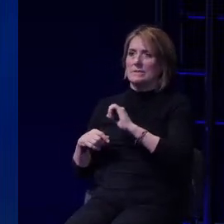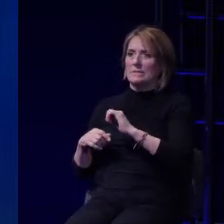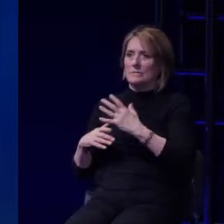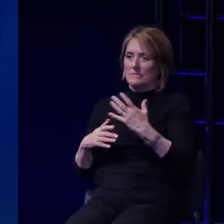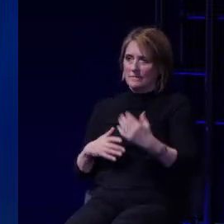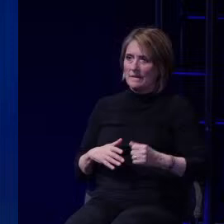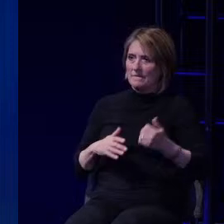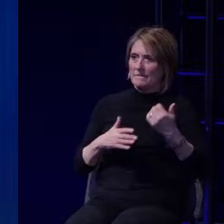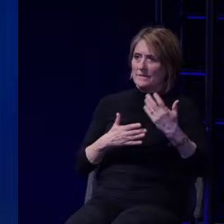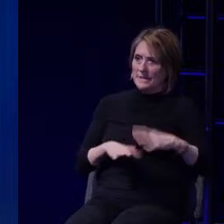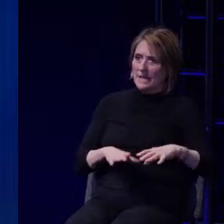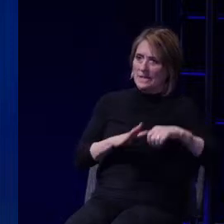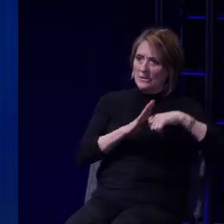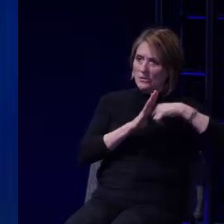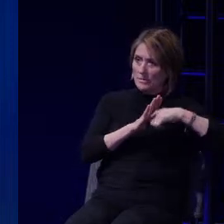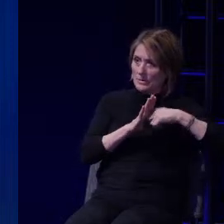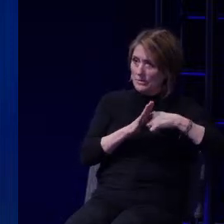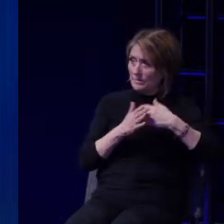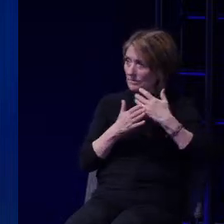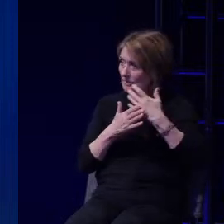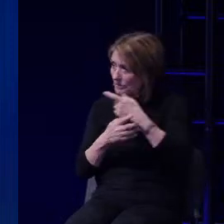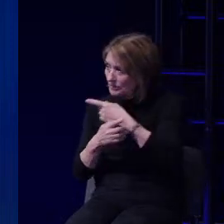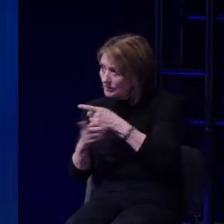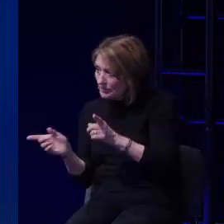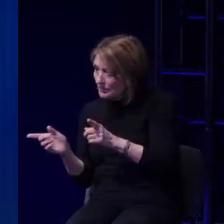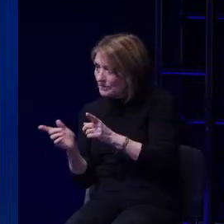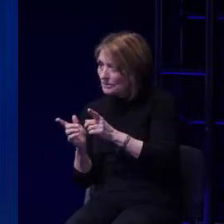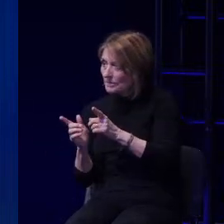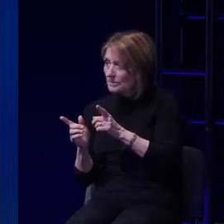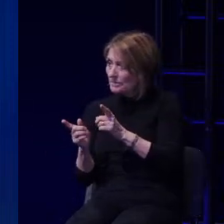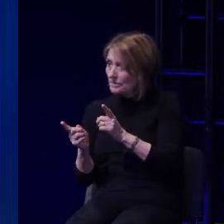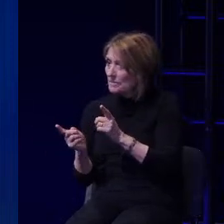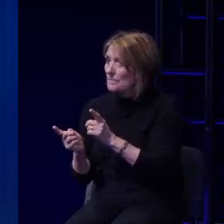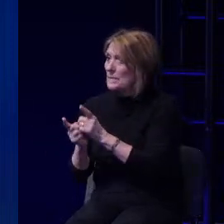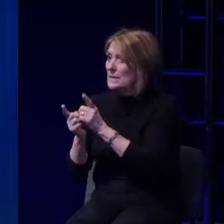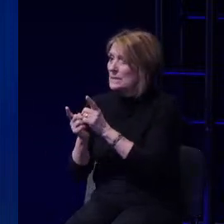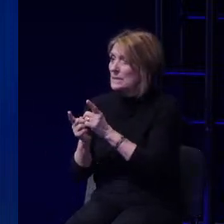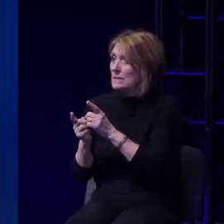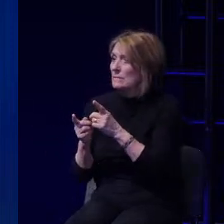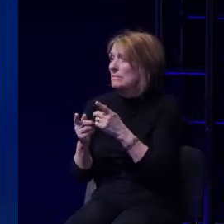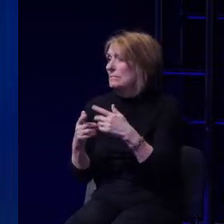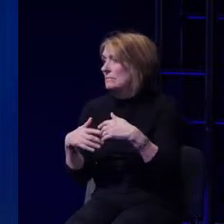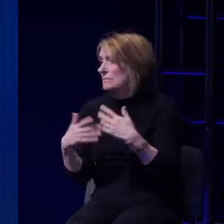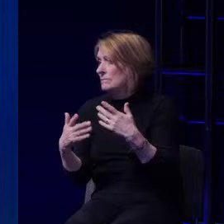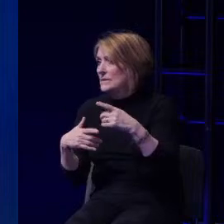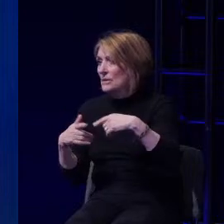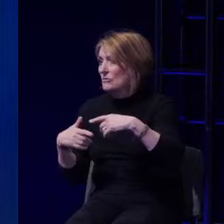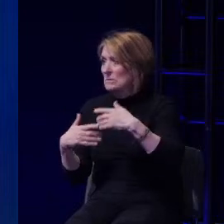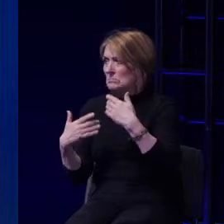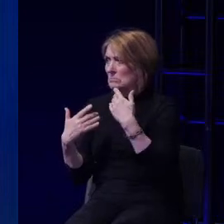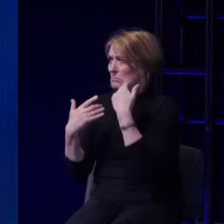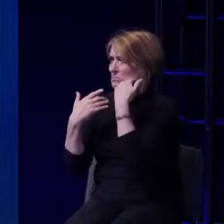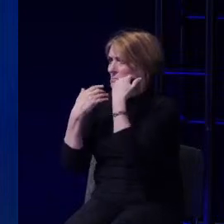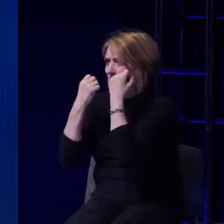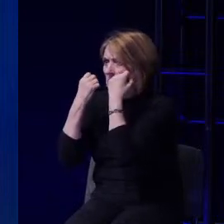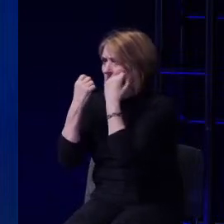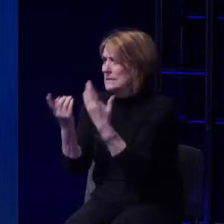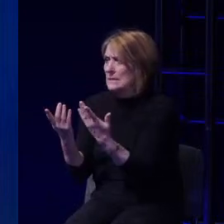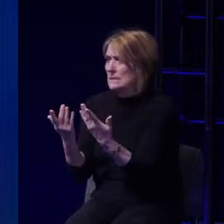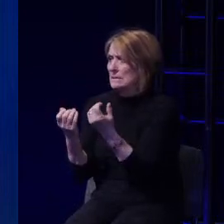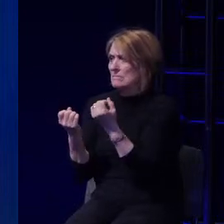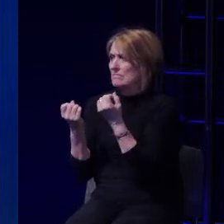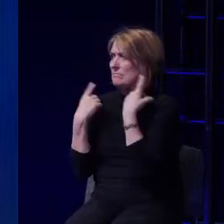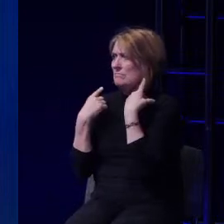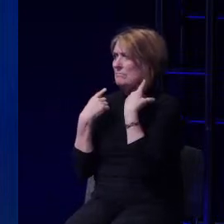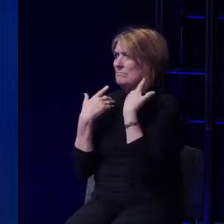there? Have you come up against a director that just doesn't understand what you're